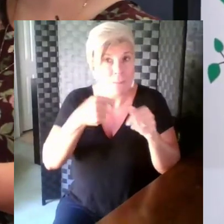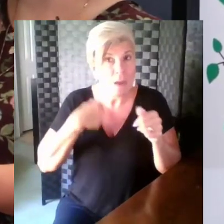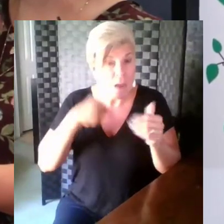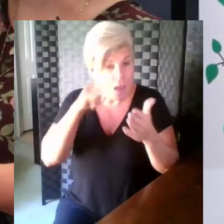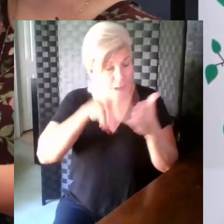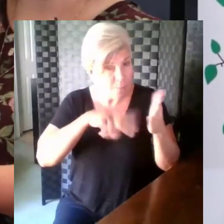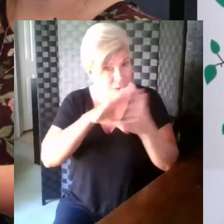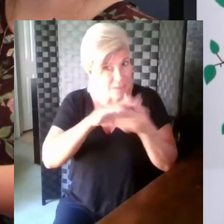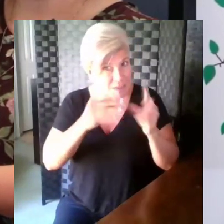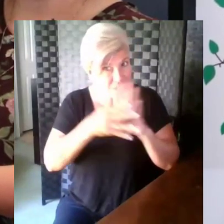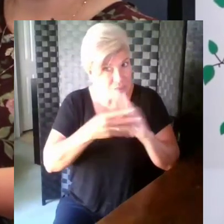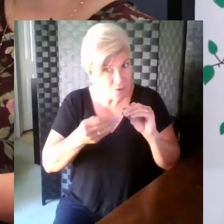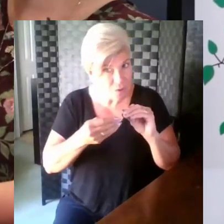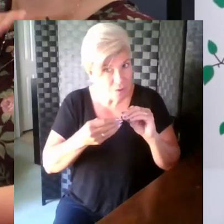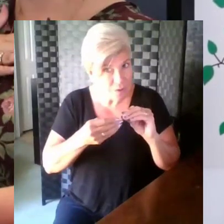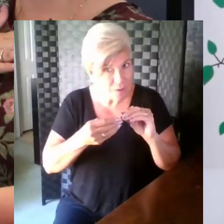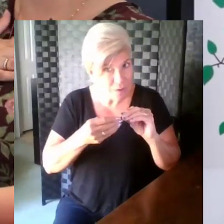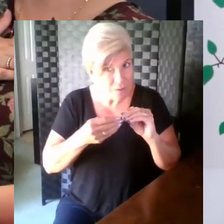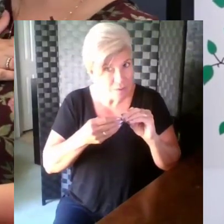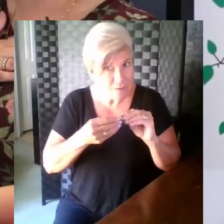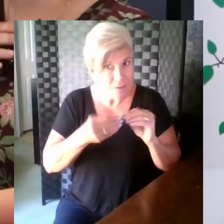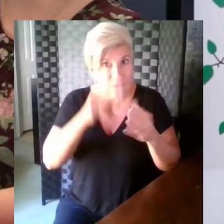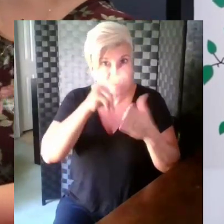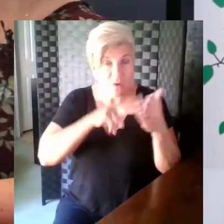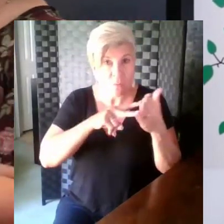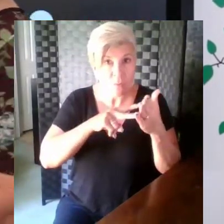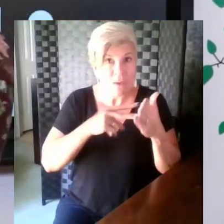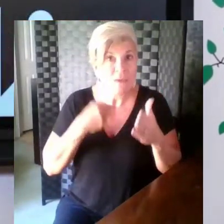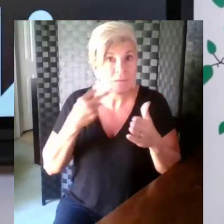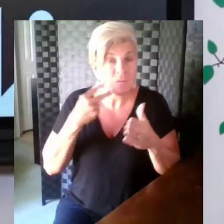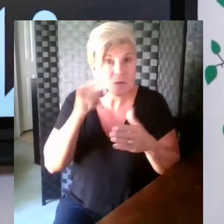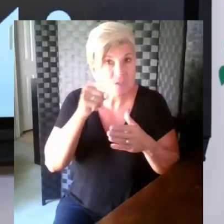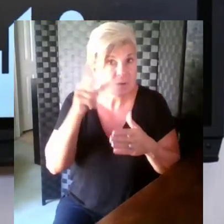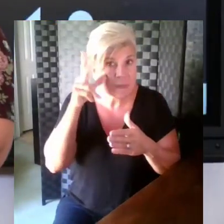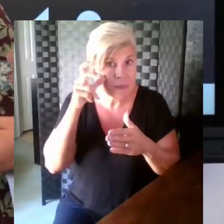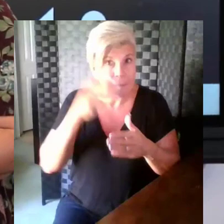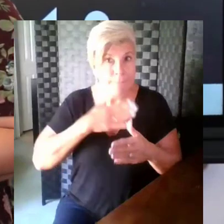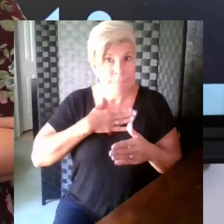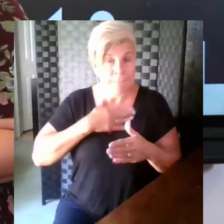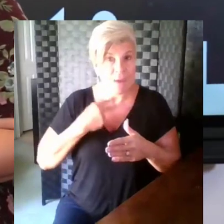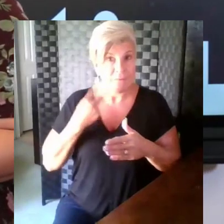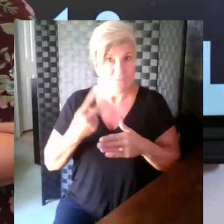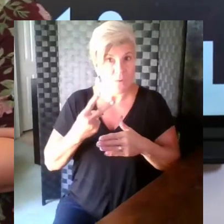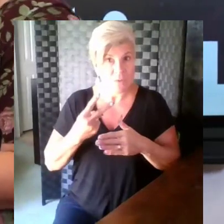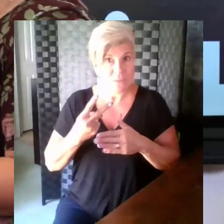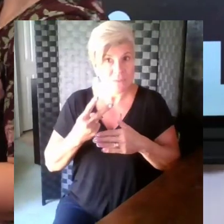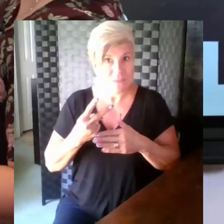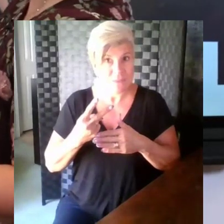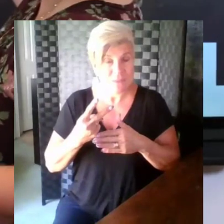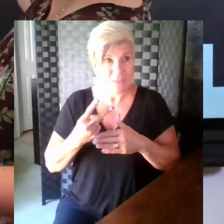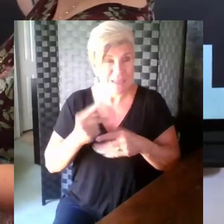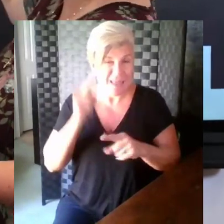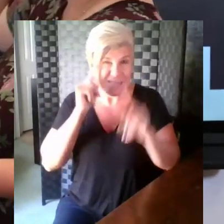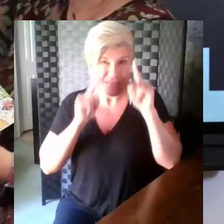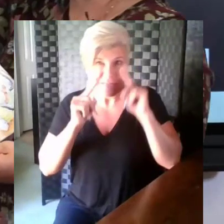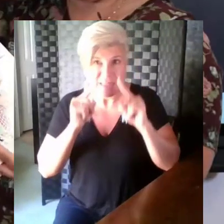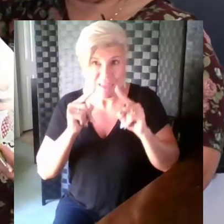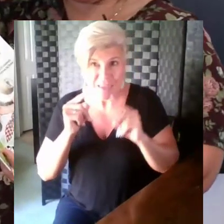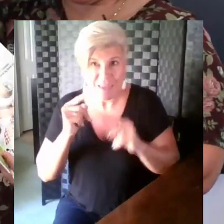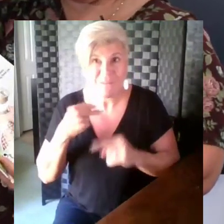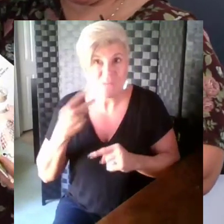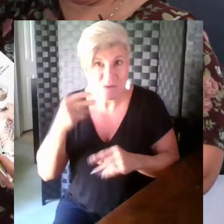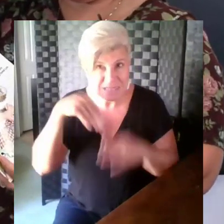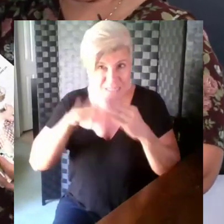I'm reading the story. The reading voice that you're hearing is my voice. The thinking